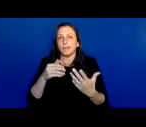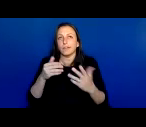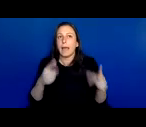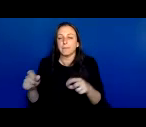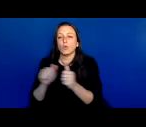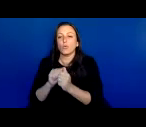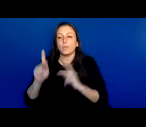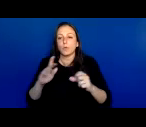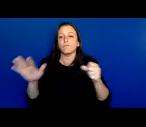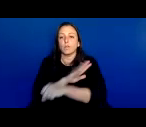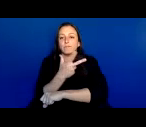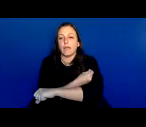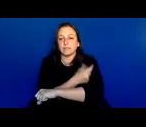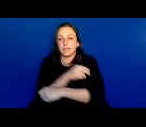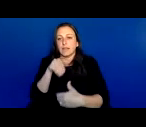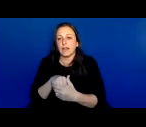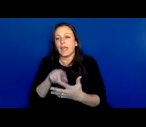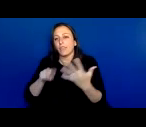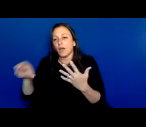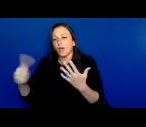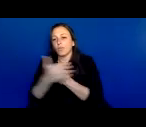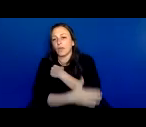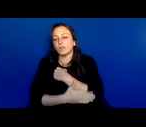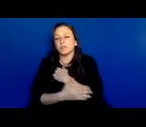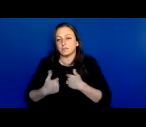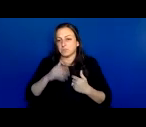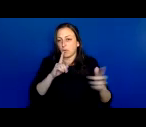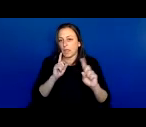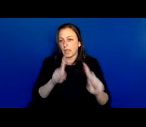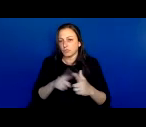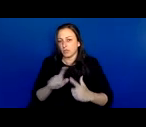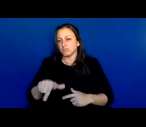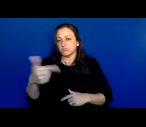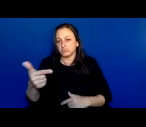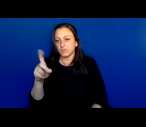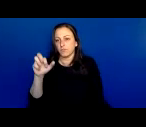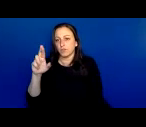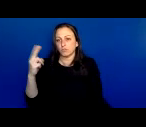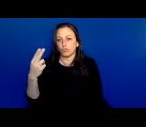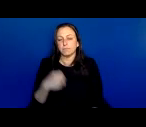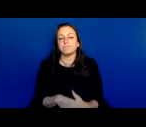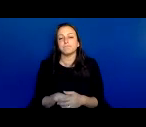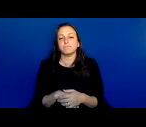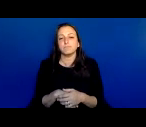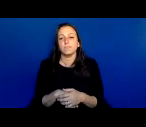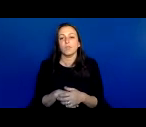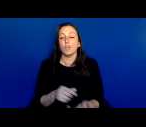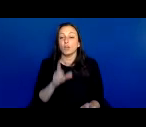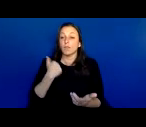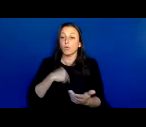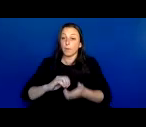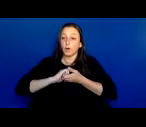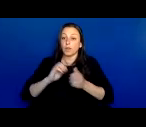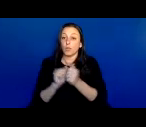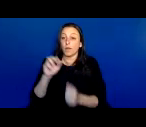I'll take the first half of that question, then I'll turn it over to Dr. Hurley to see if she has an answer for the second half of that. And so, we're really partnering with Mesa County